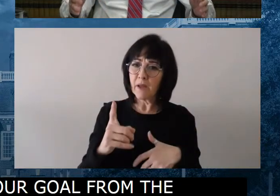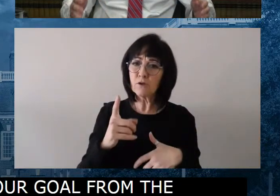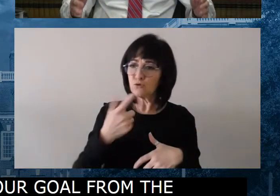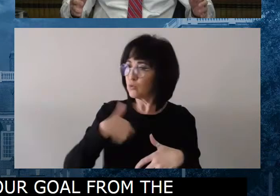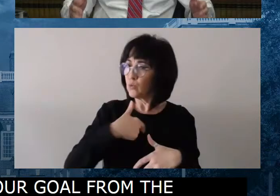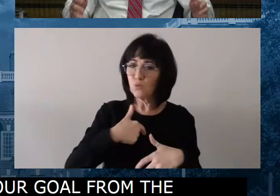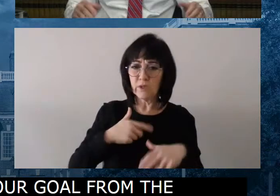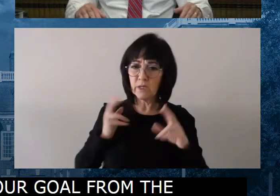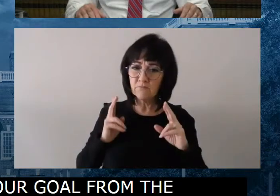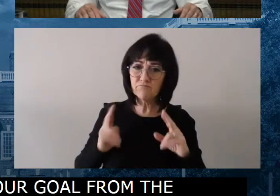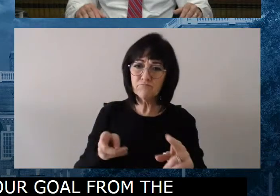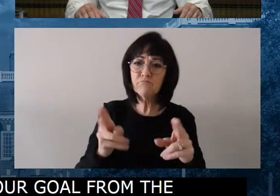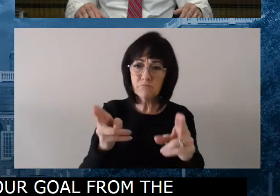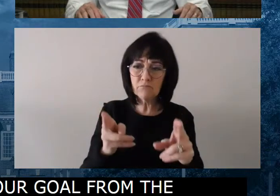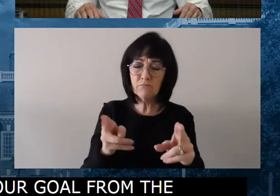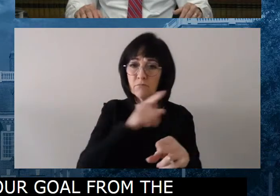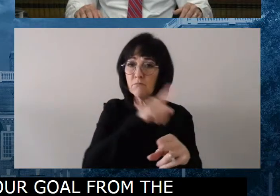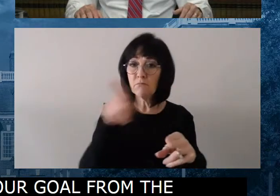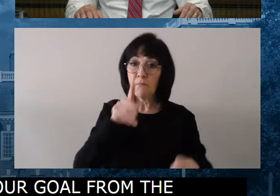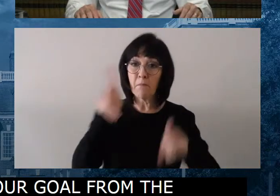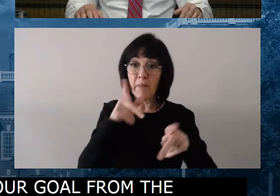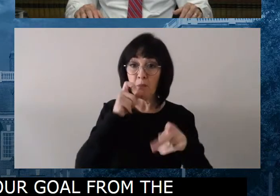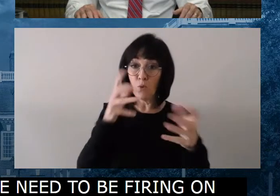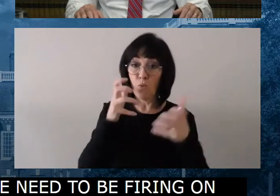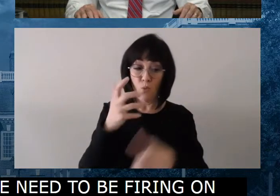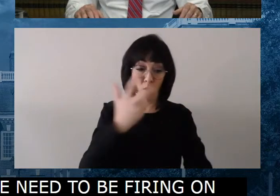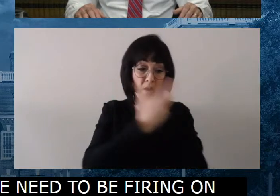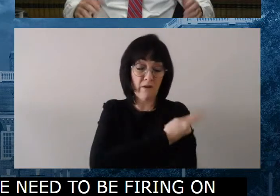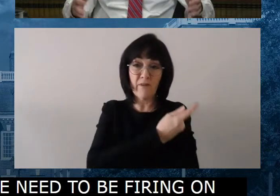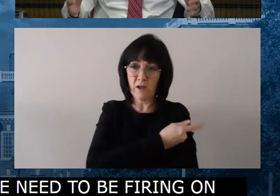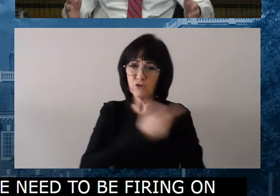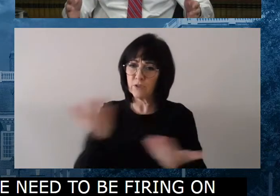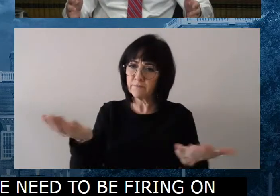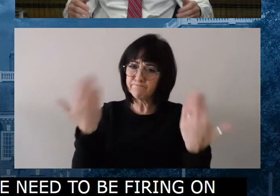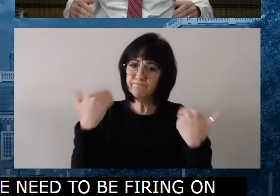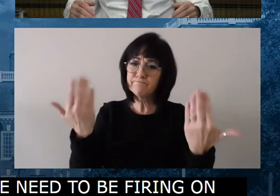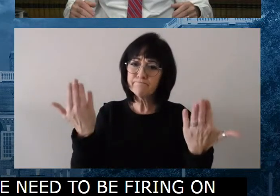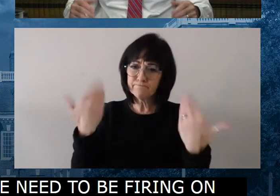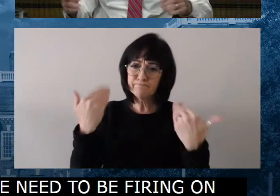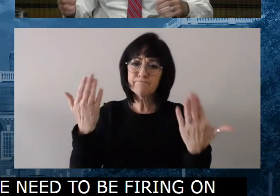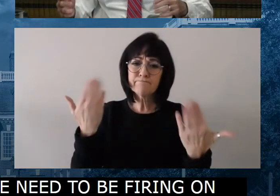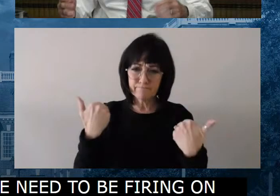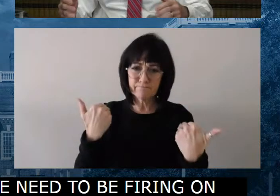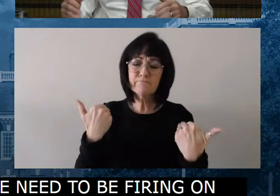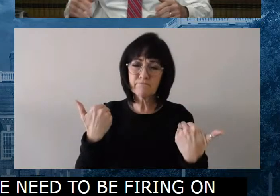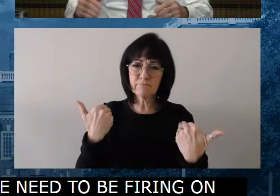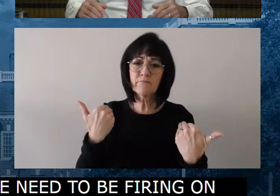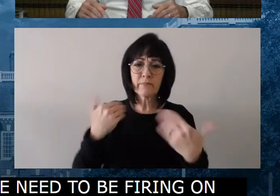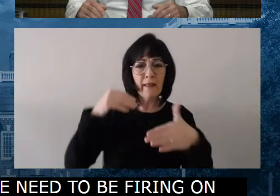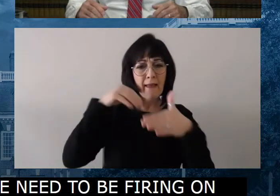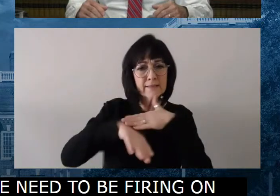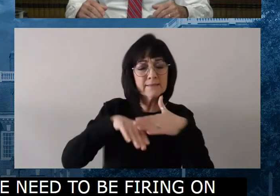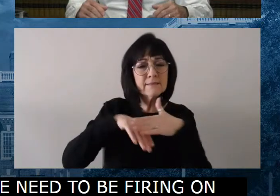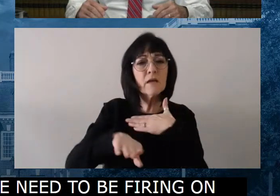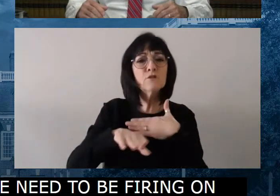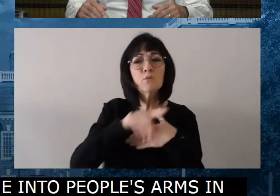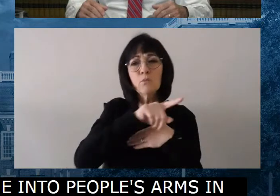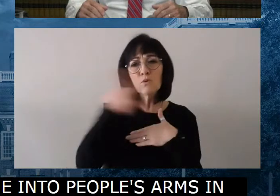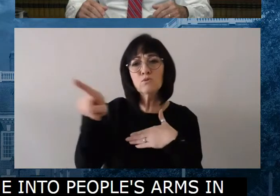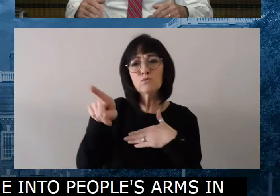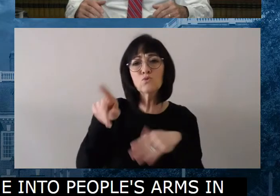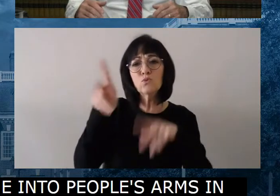moving vaccines into people's arms in every way we can to make it accessible to vulnerable communities, to